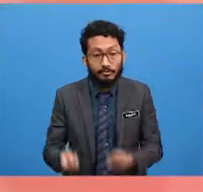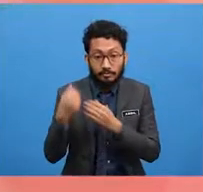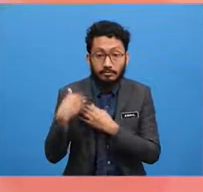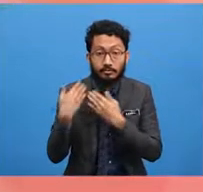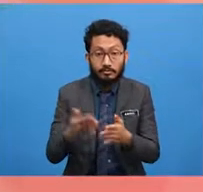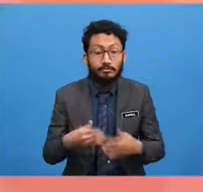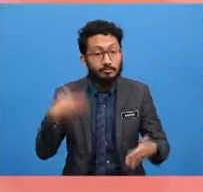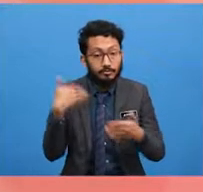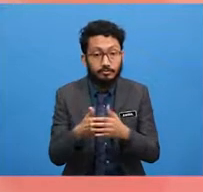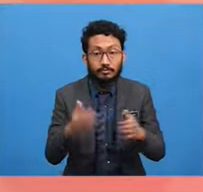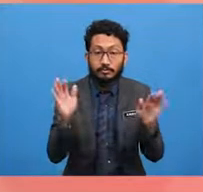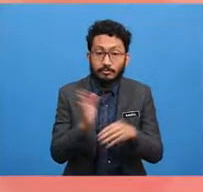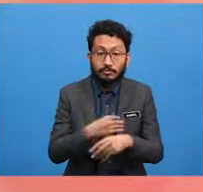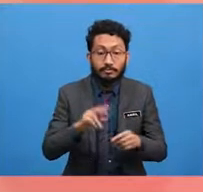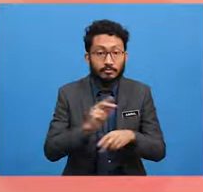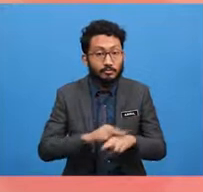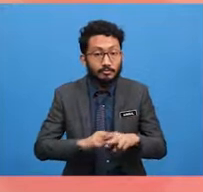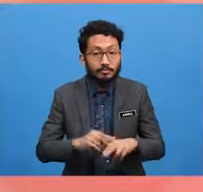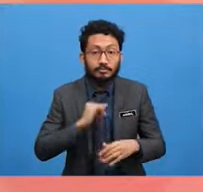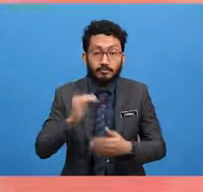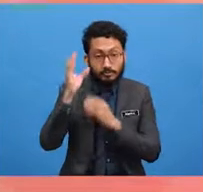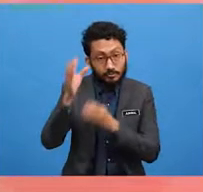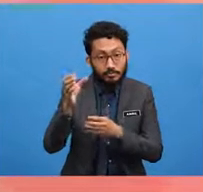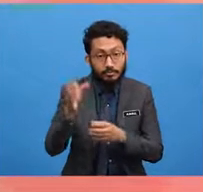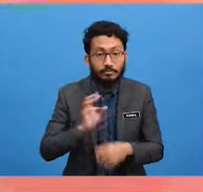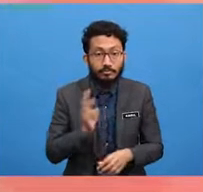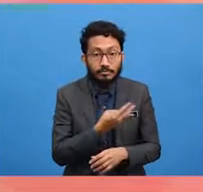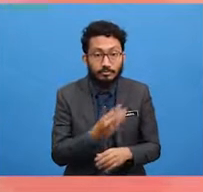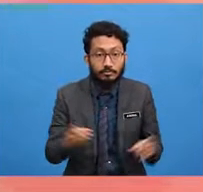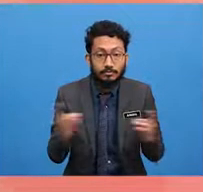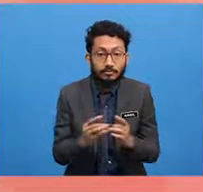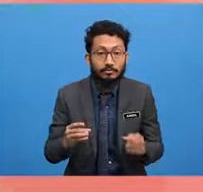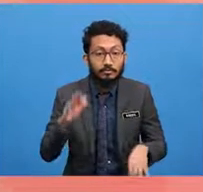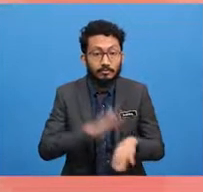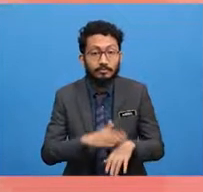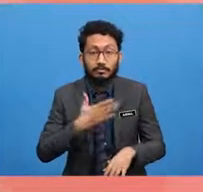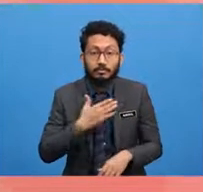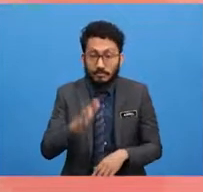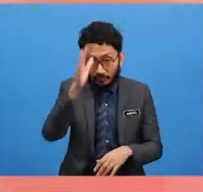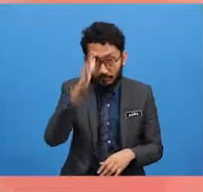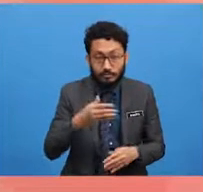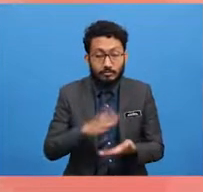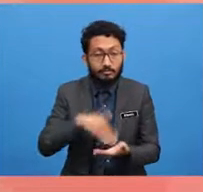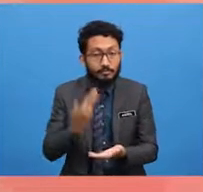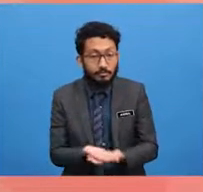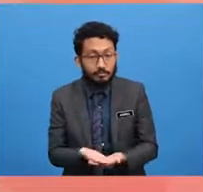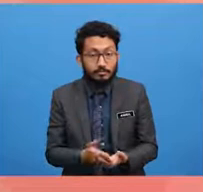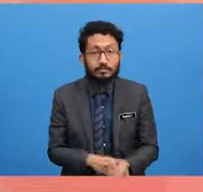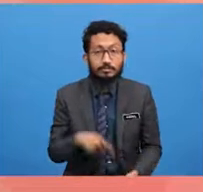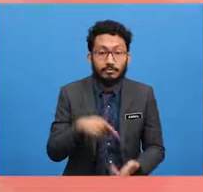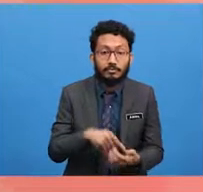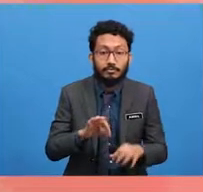arriving by train, I suggest that we meet at my father's bakery. This